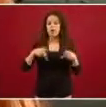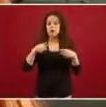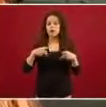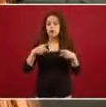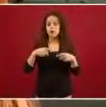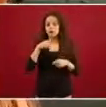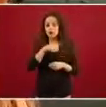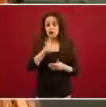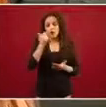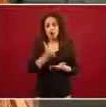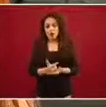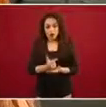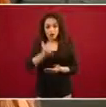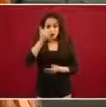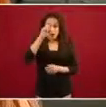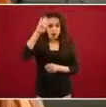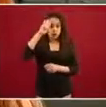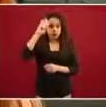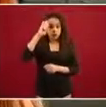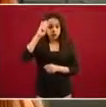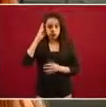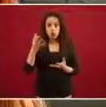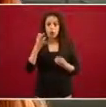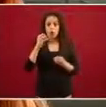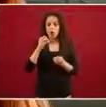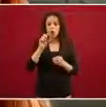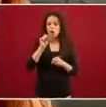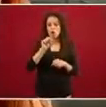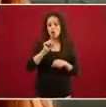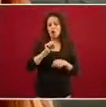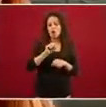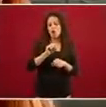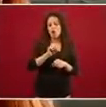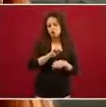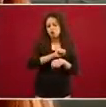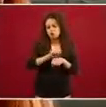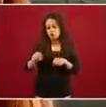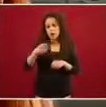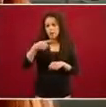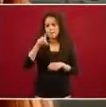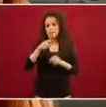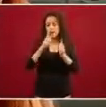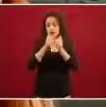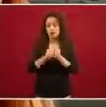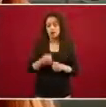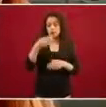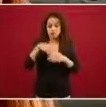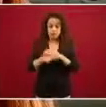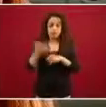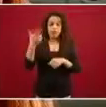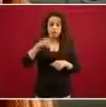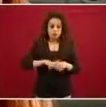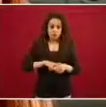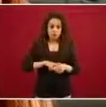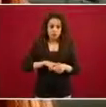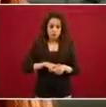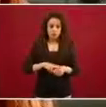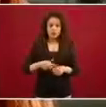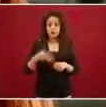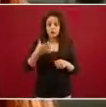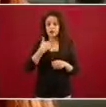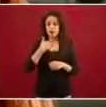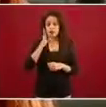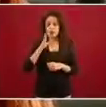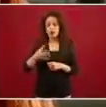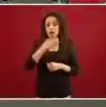those municipalities? What is the current status of occupation, so to speak, of medical units? 30%, 40%? Because there's